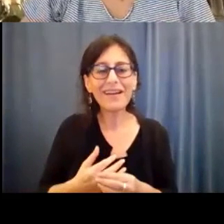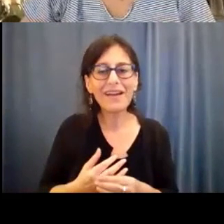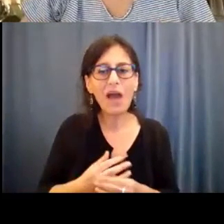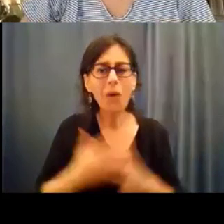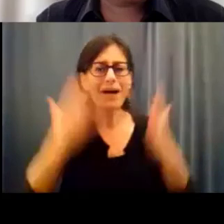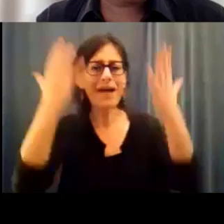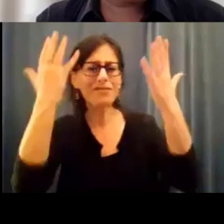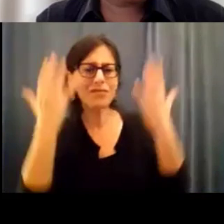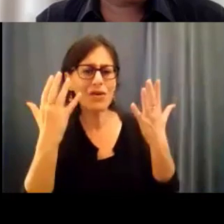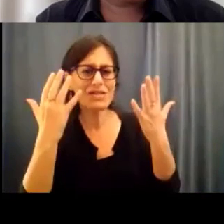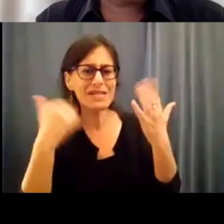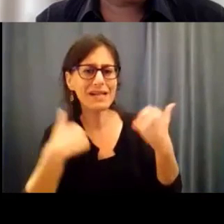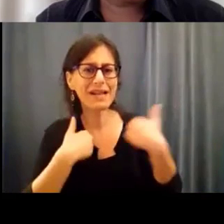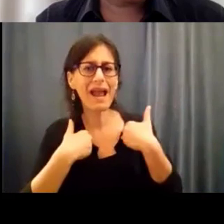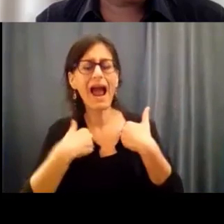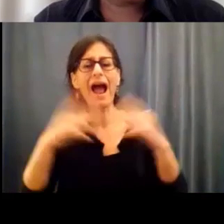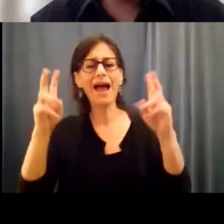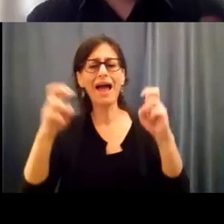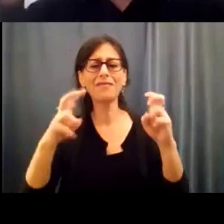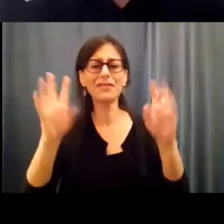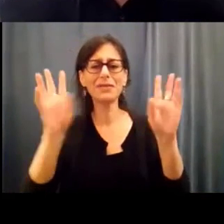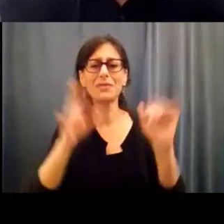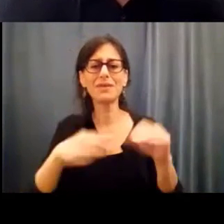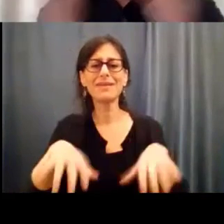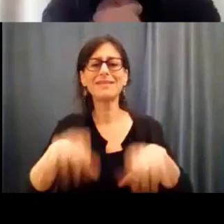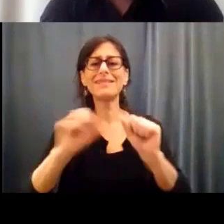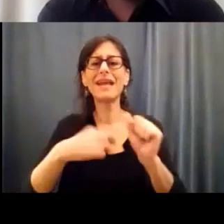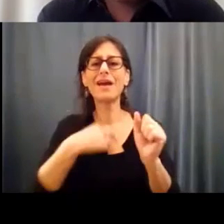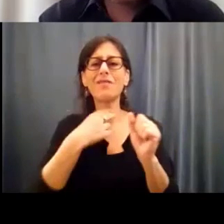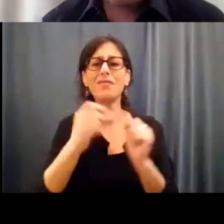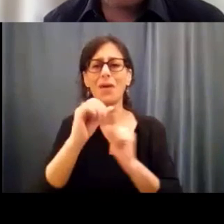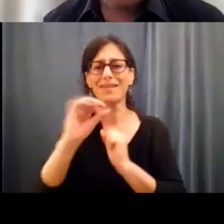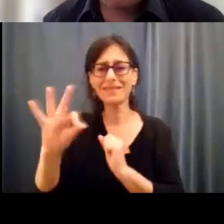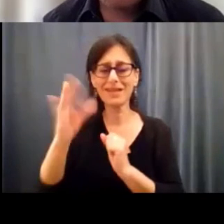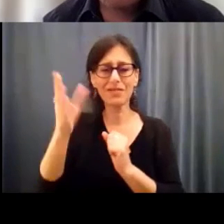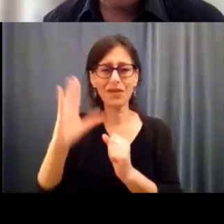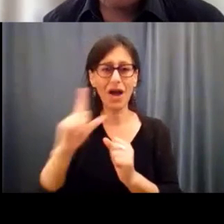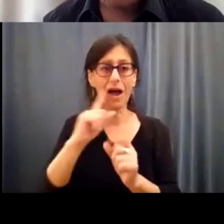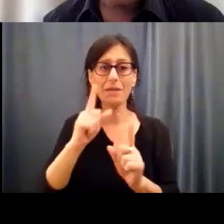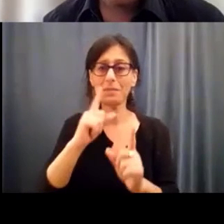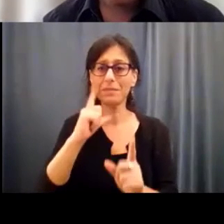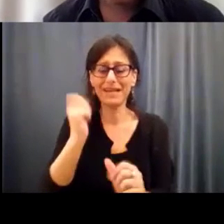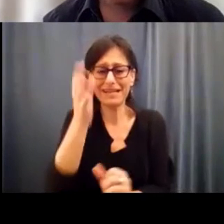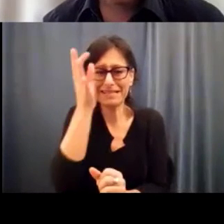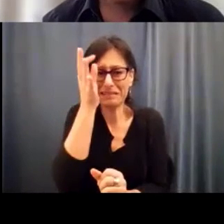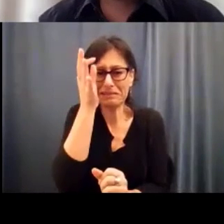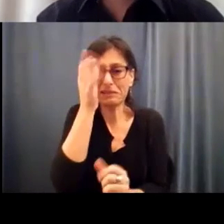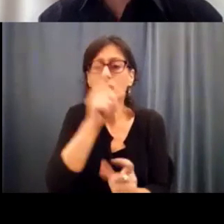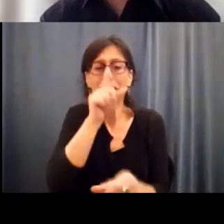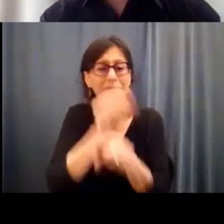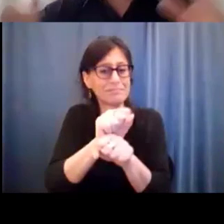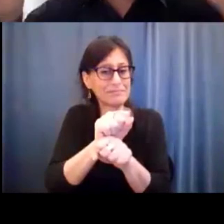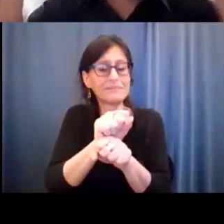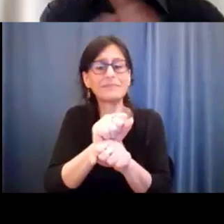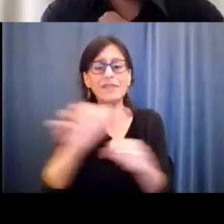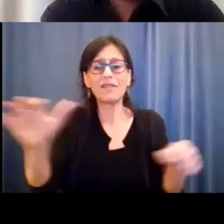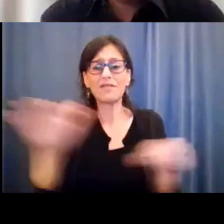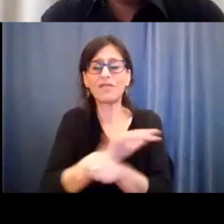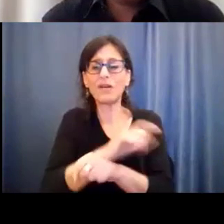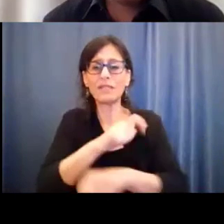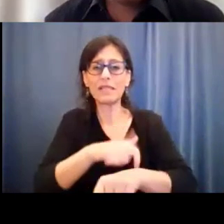got? And I'm unfortunately going to do a voice of God here and jump in on Nick and everybody, because literally